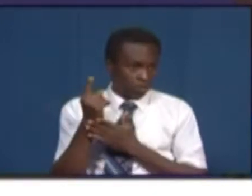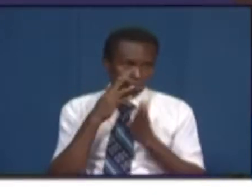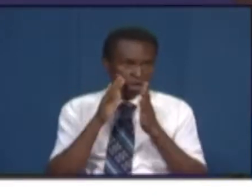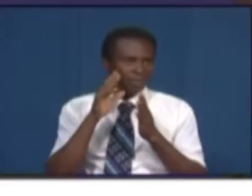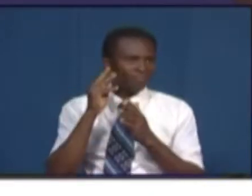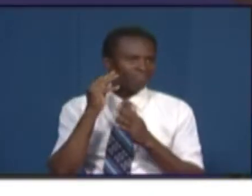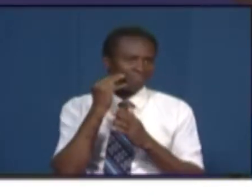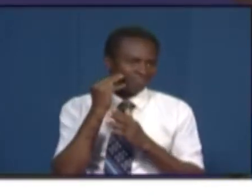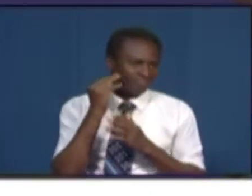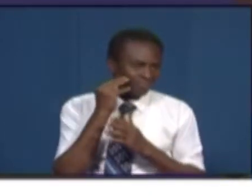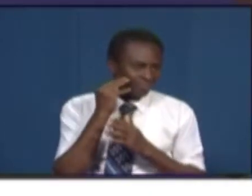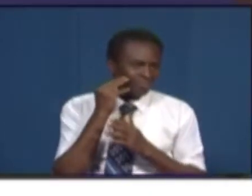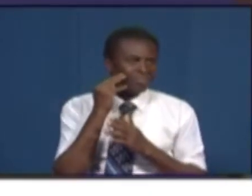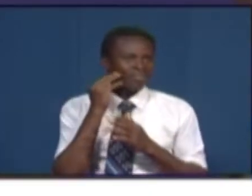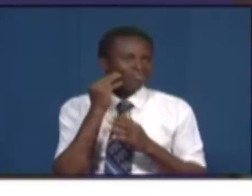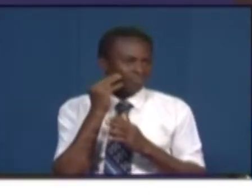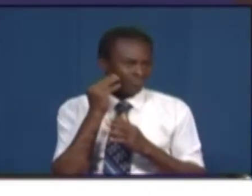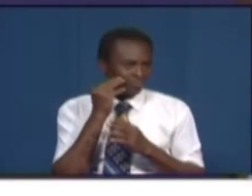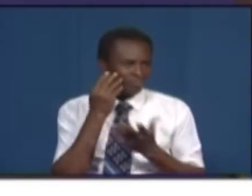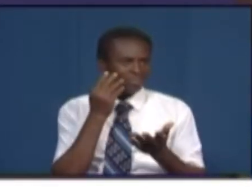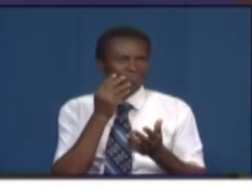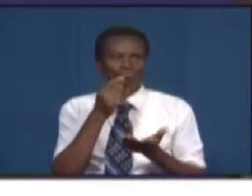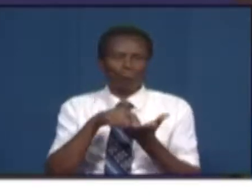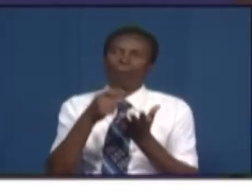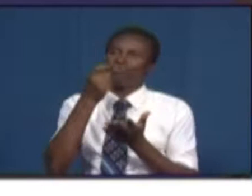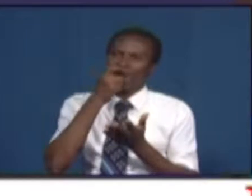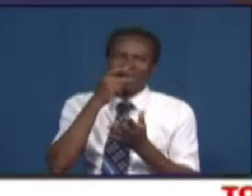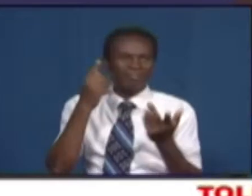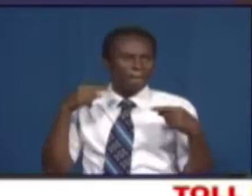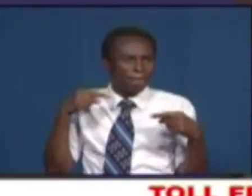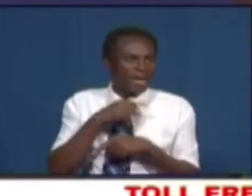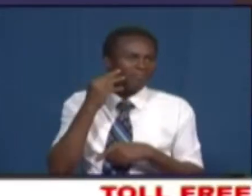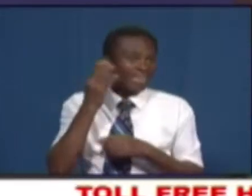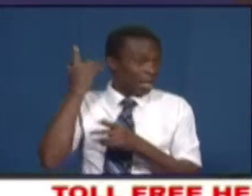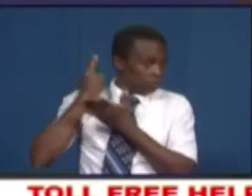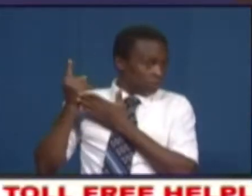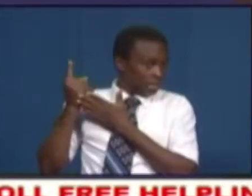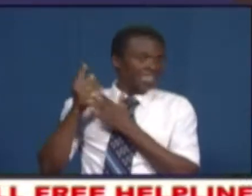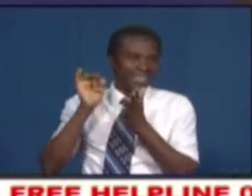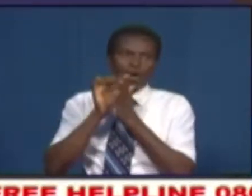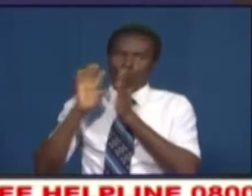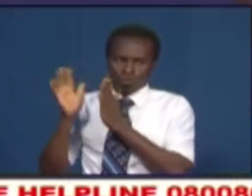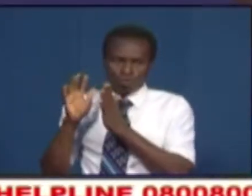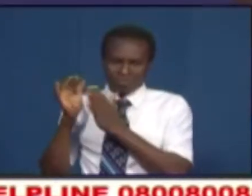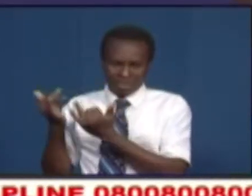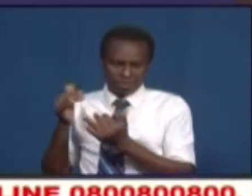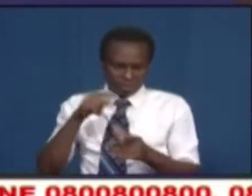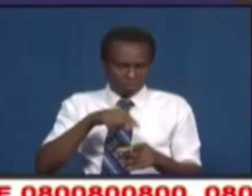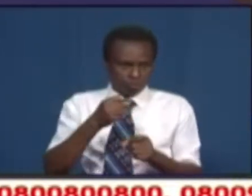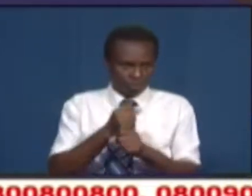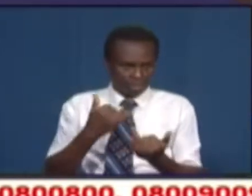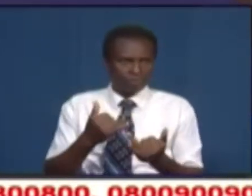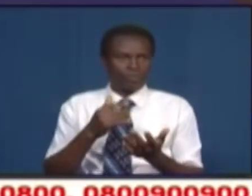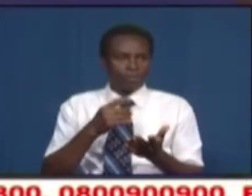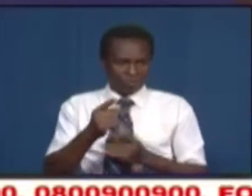And it's available on our Facebook page. So if you would want to go back and watch, that would be awesome. We are going for a short break because we really